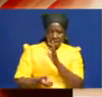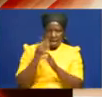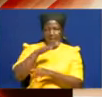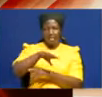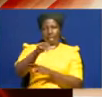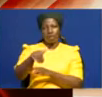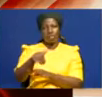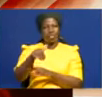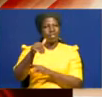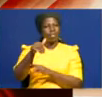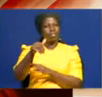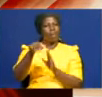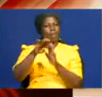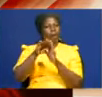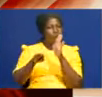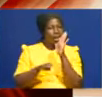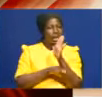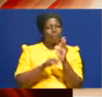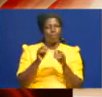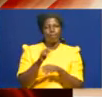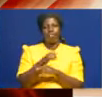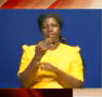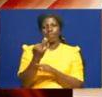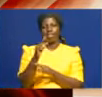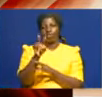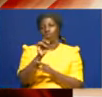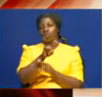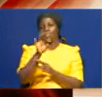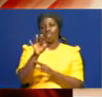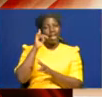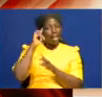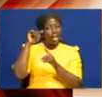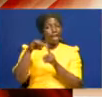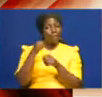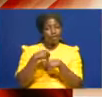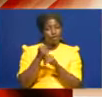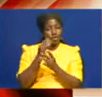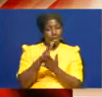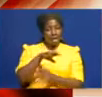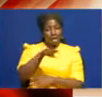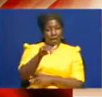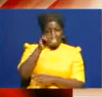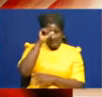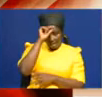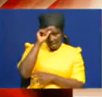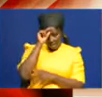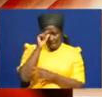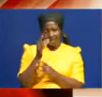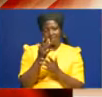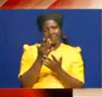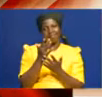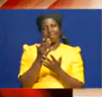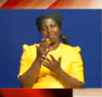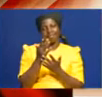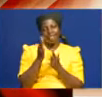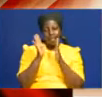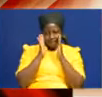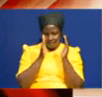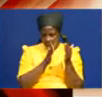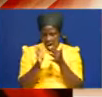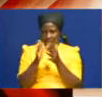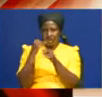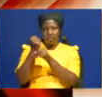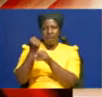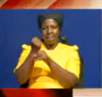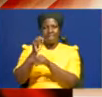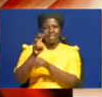in March 2023, which aims at ensuring that the county executive shifts their operation to the ward level at least